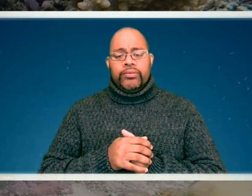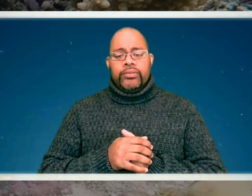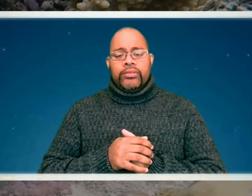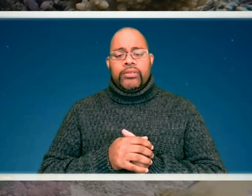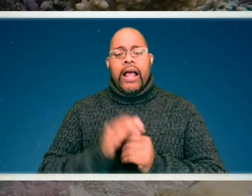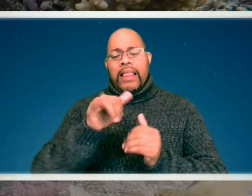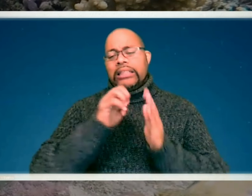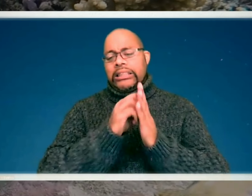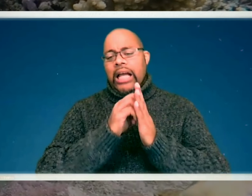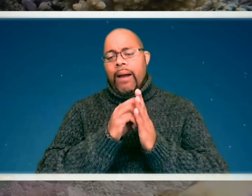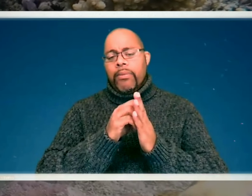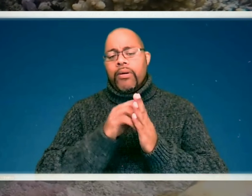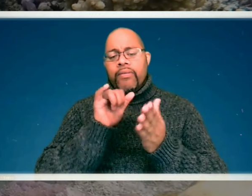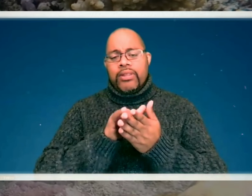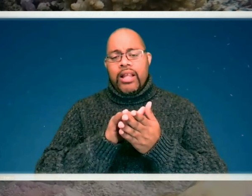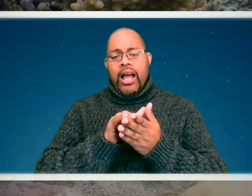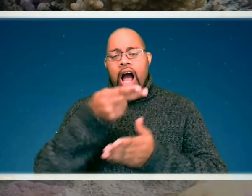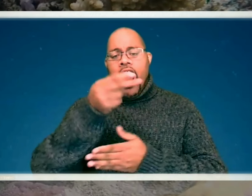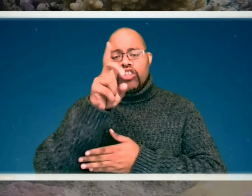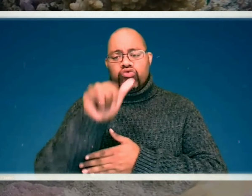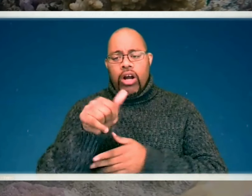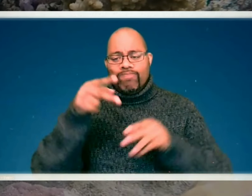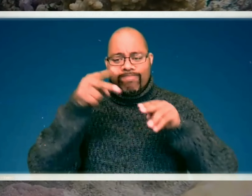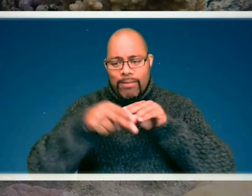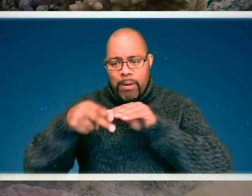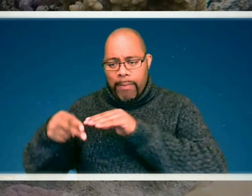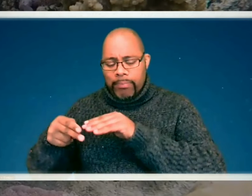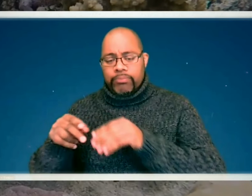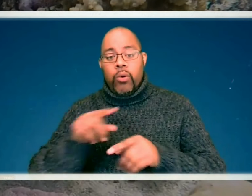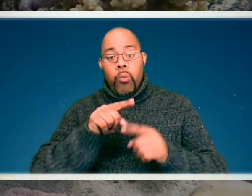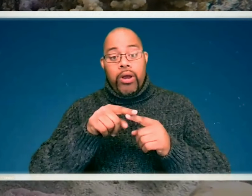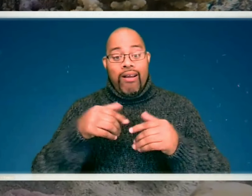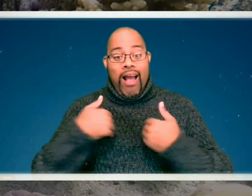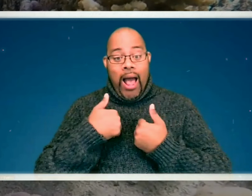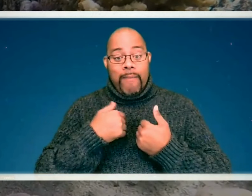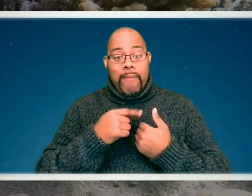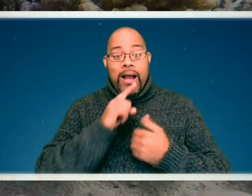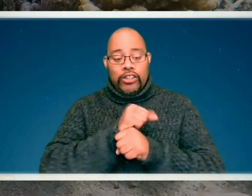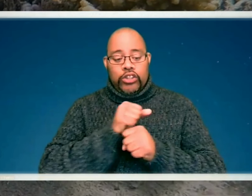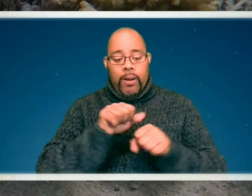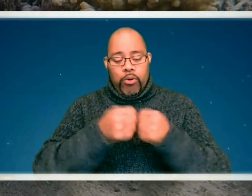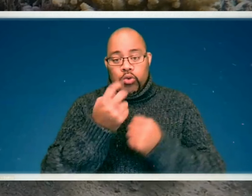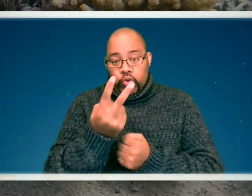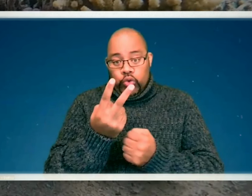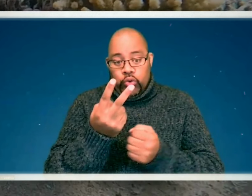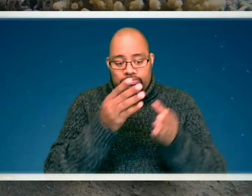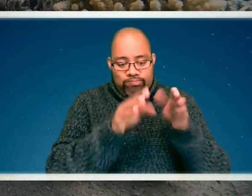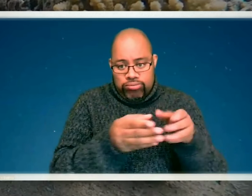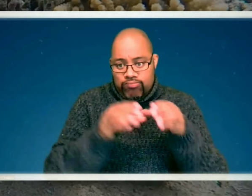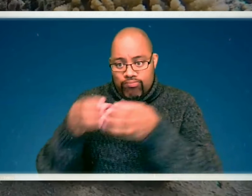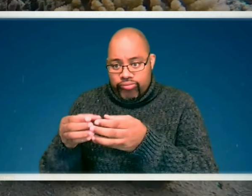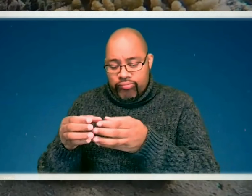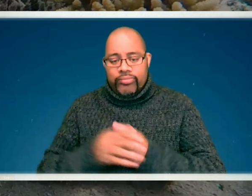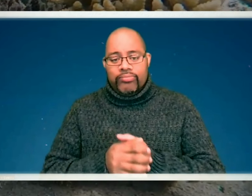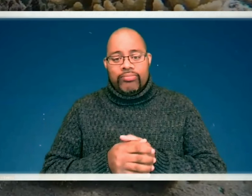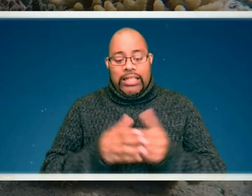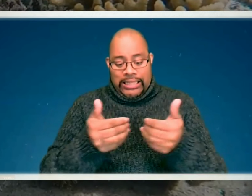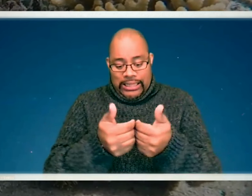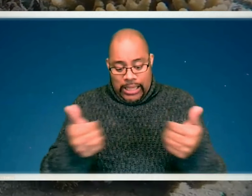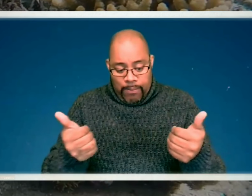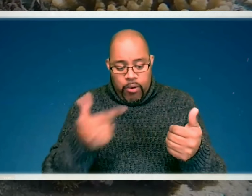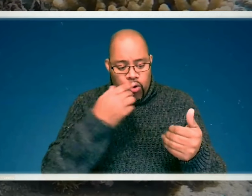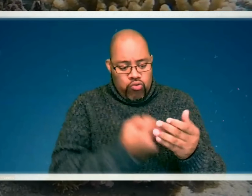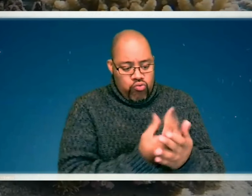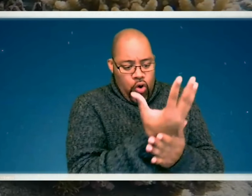of hydrofragmentation. So when the animal is actually broken into two pieces, and a separate individual could grow from